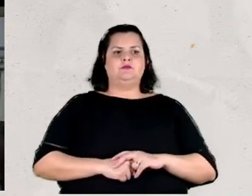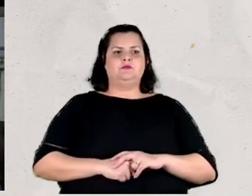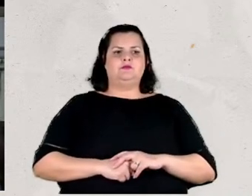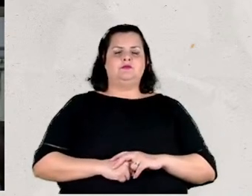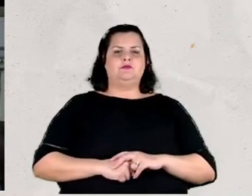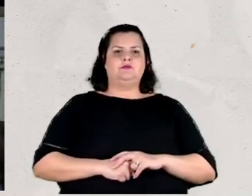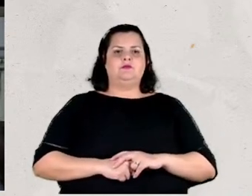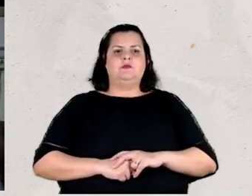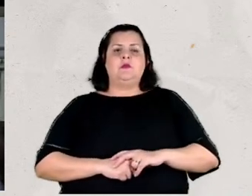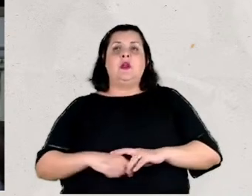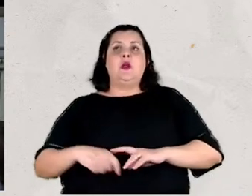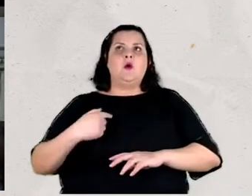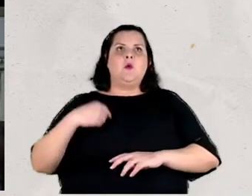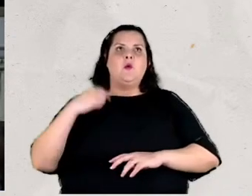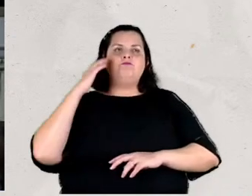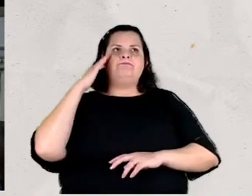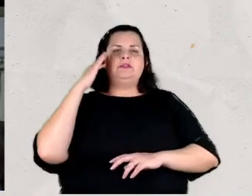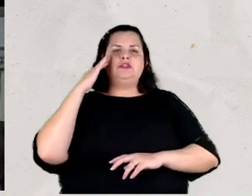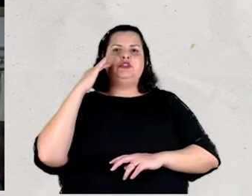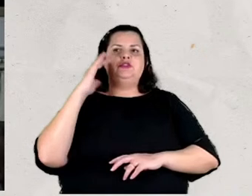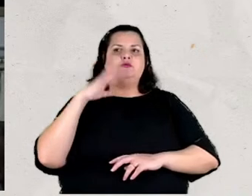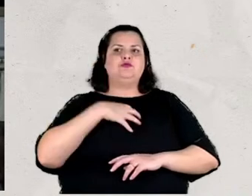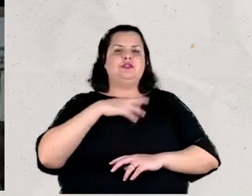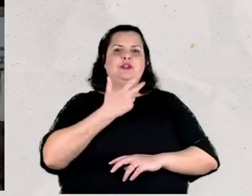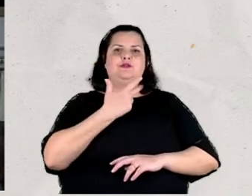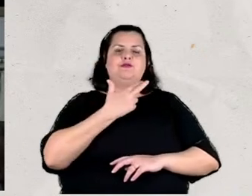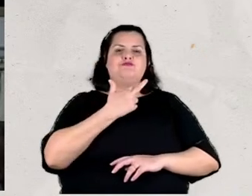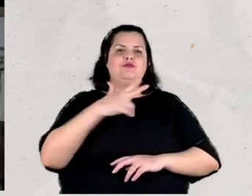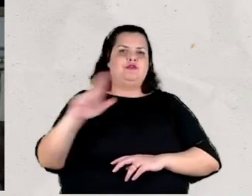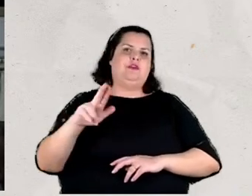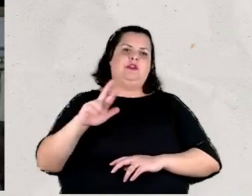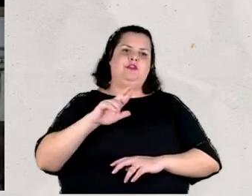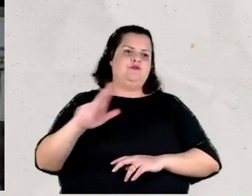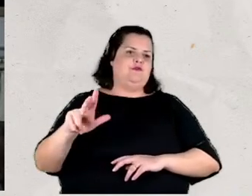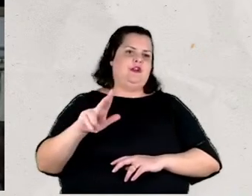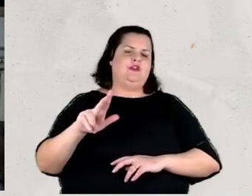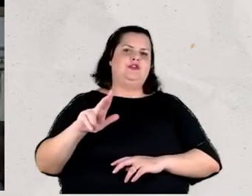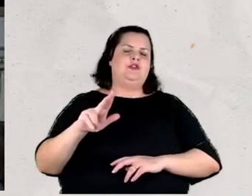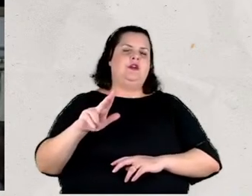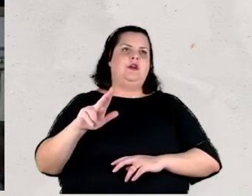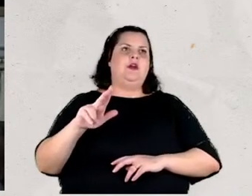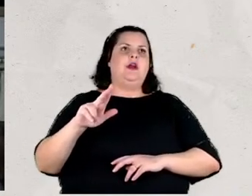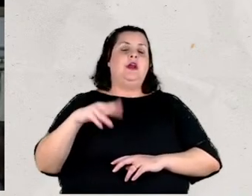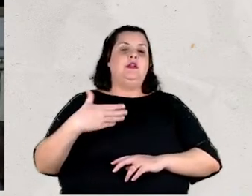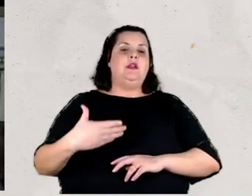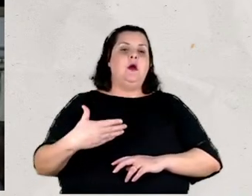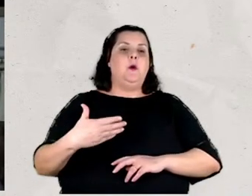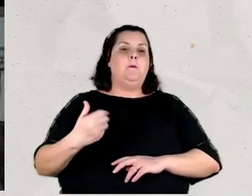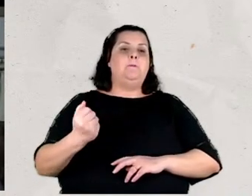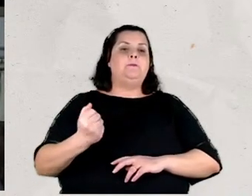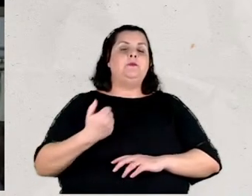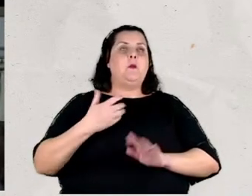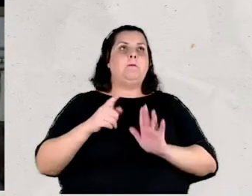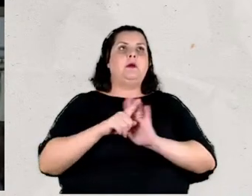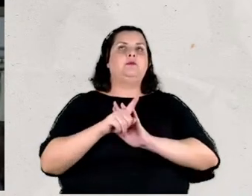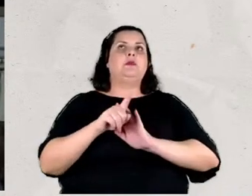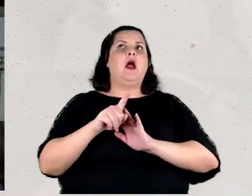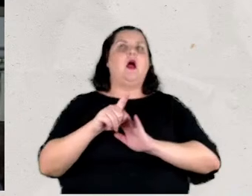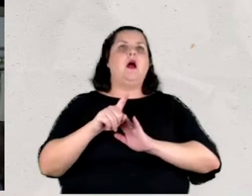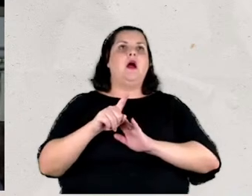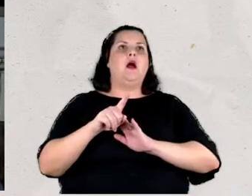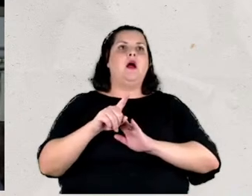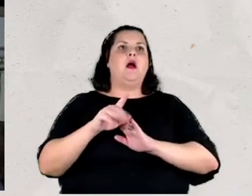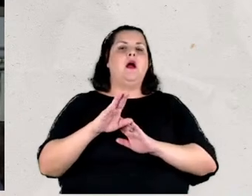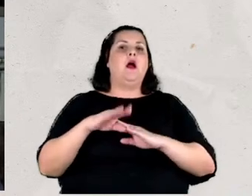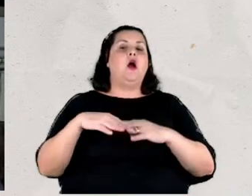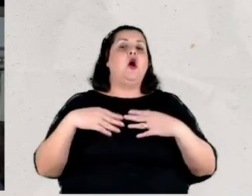I'd like to ask you, what in your opinion will be the reaction of the Palestinian leadership